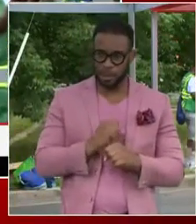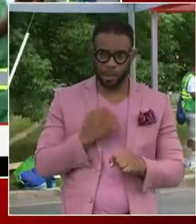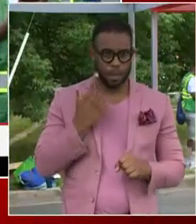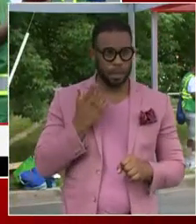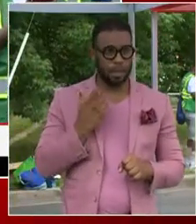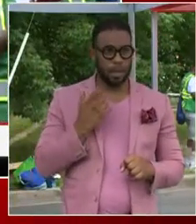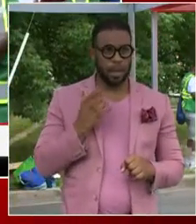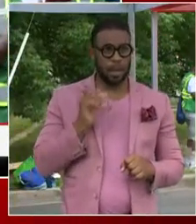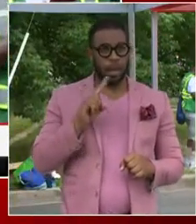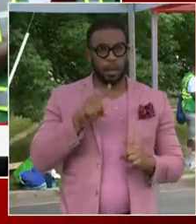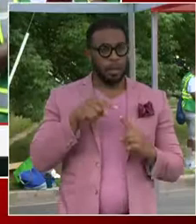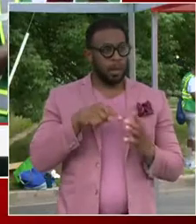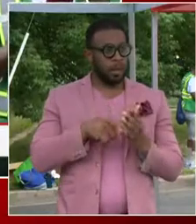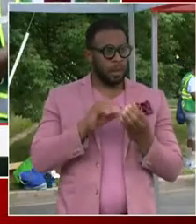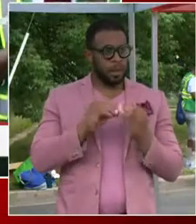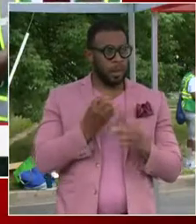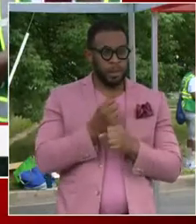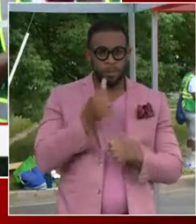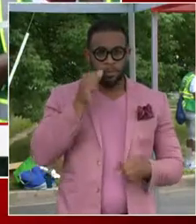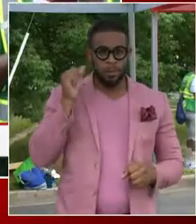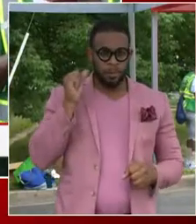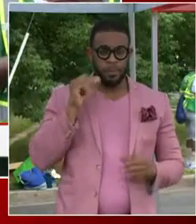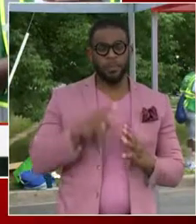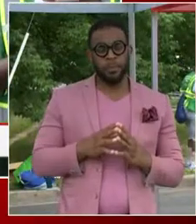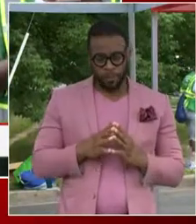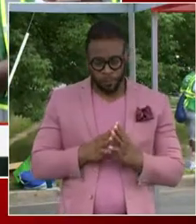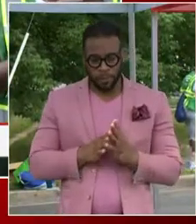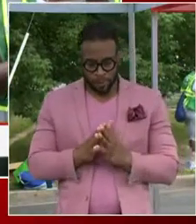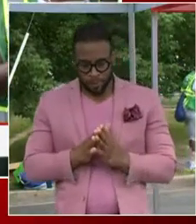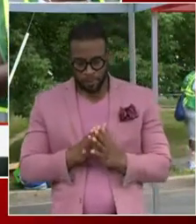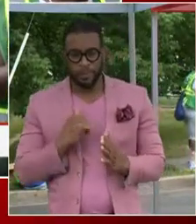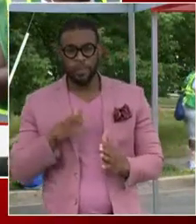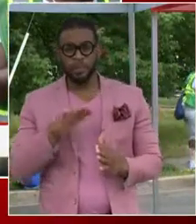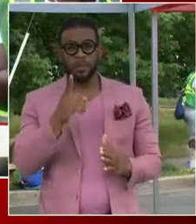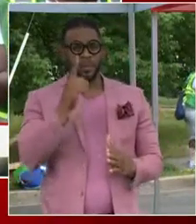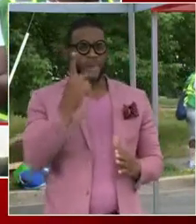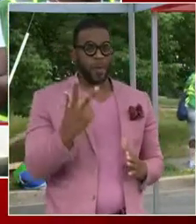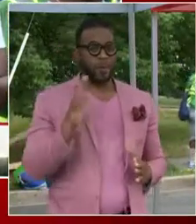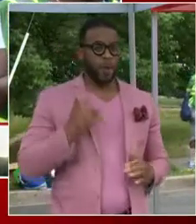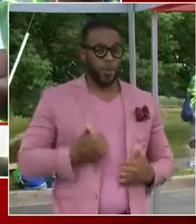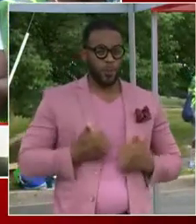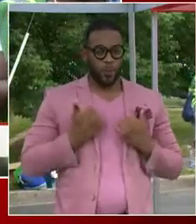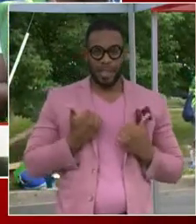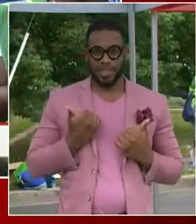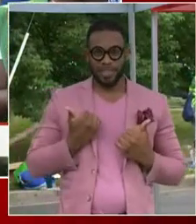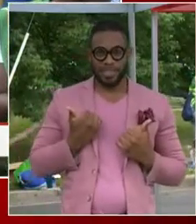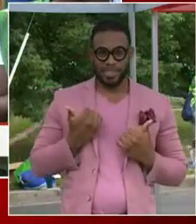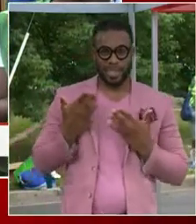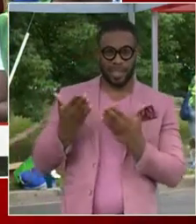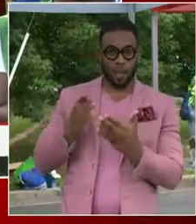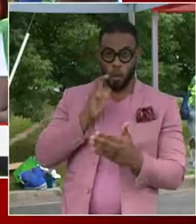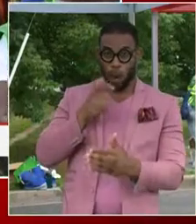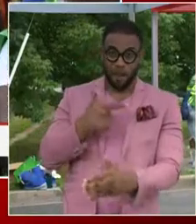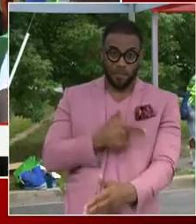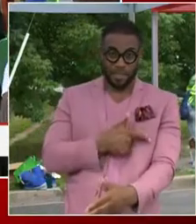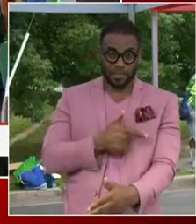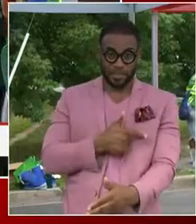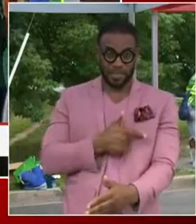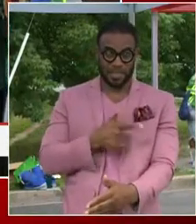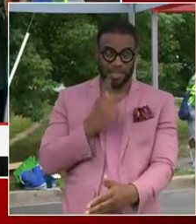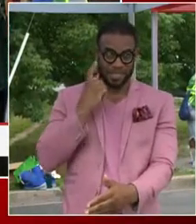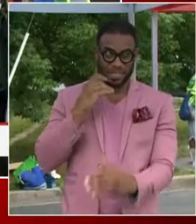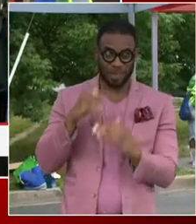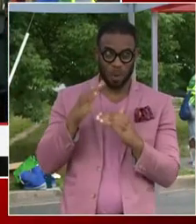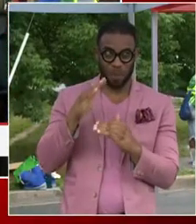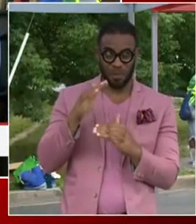just asked about this number yesterday. We have about a third of our residents there who are vaccinated, so I think